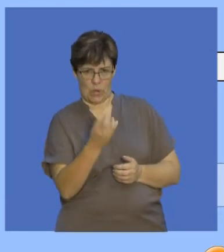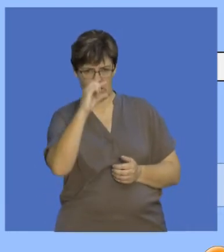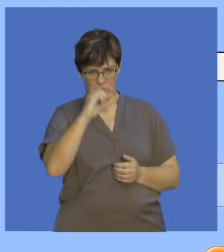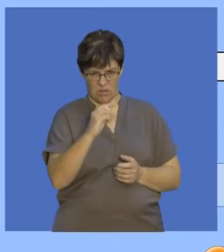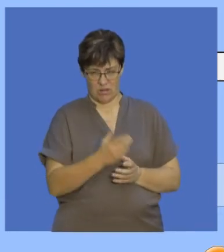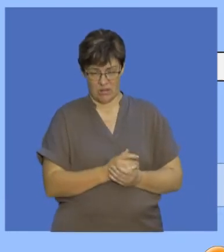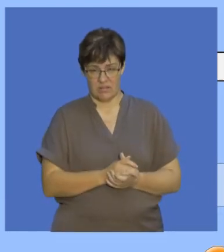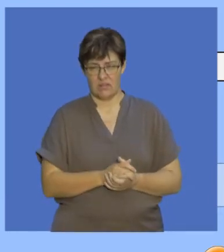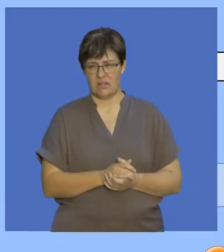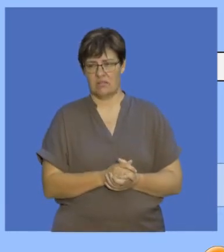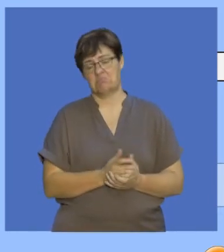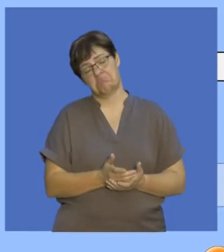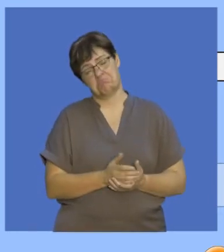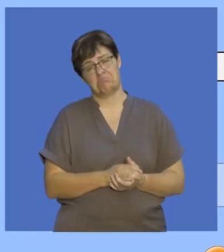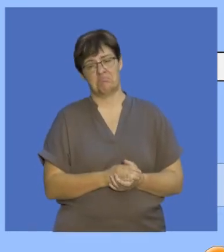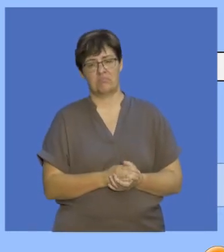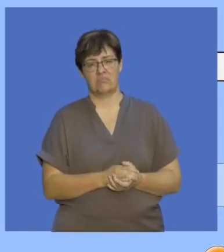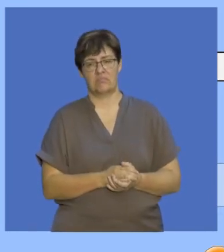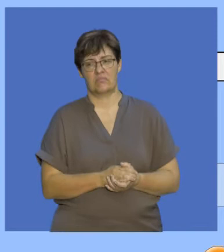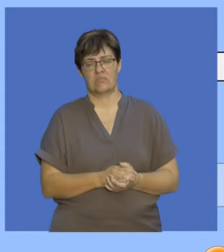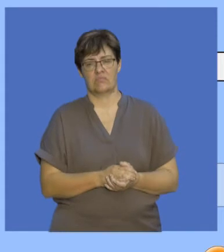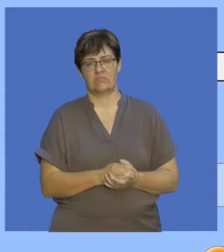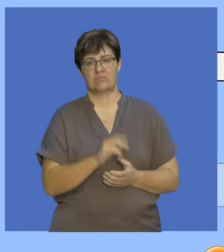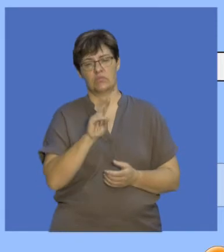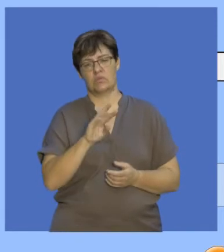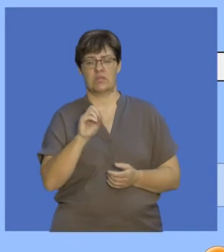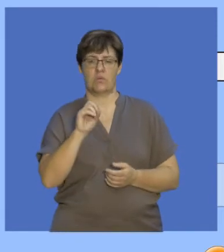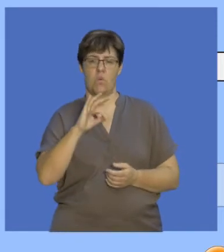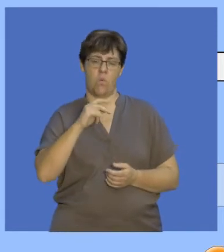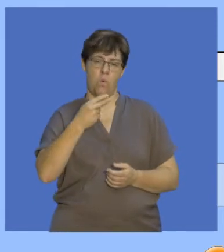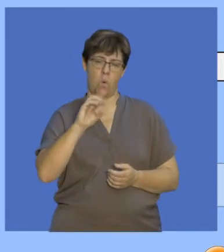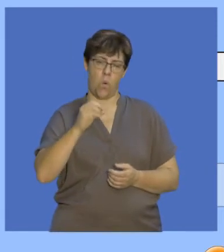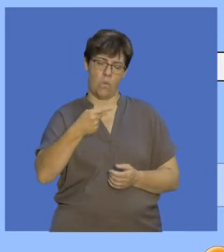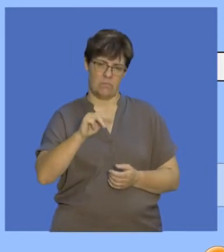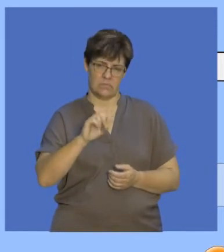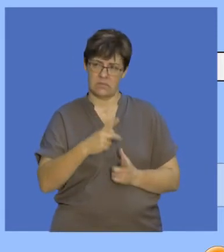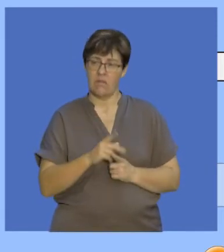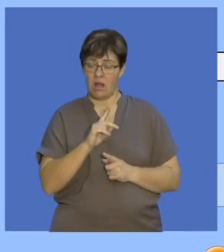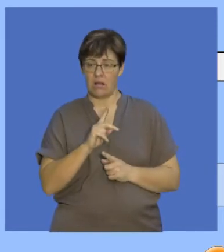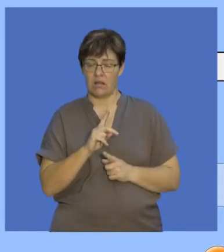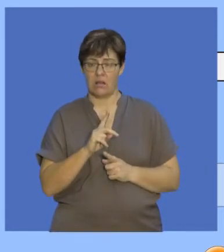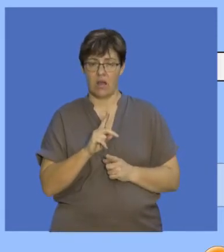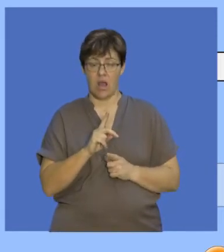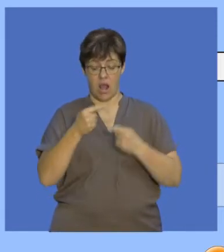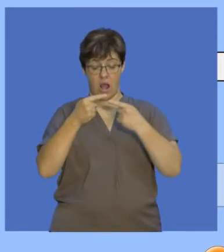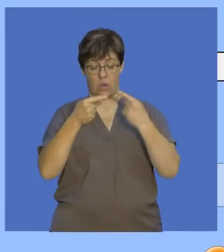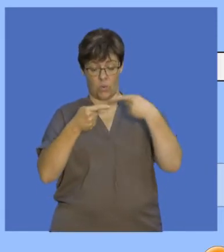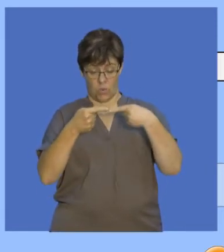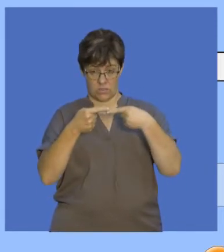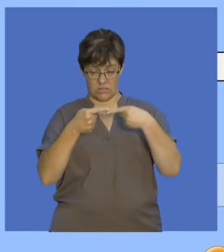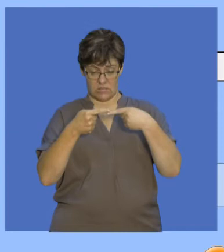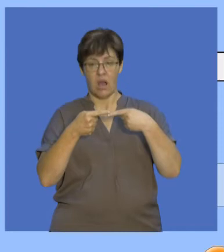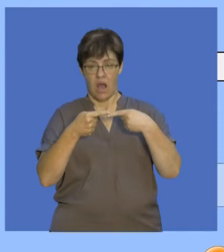okay? Let's give it, say, 3 ohms of resistance, okay? Now, if we close the switch, okay, there is